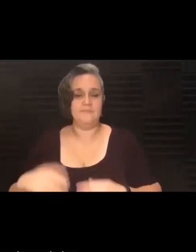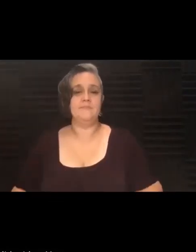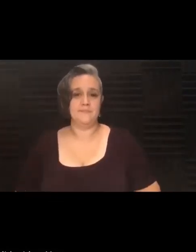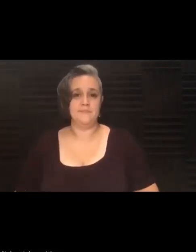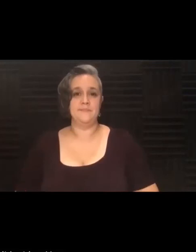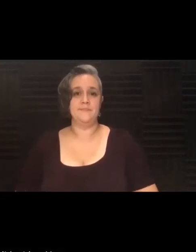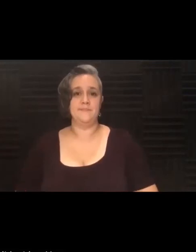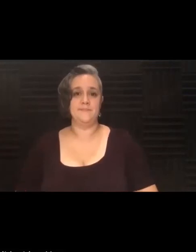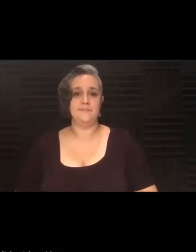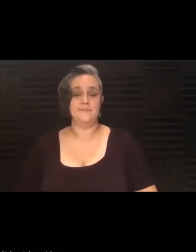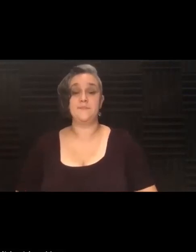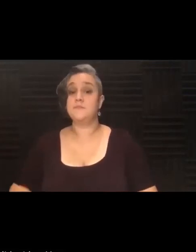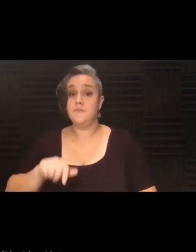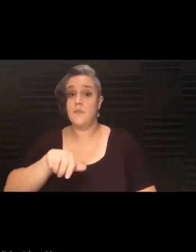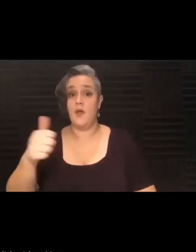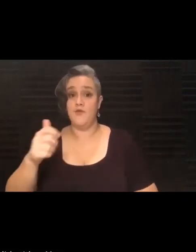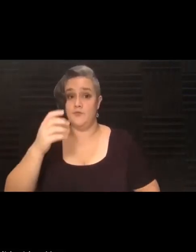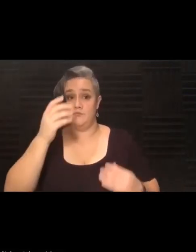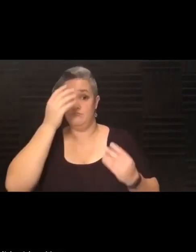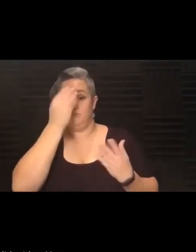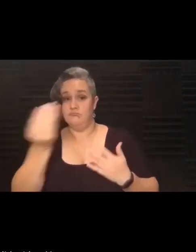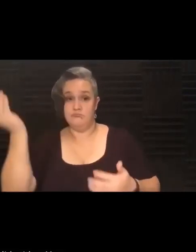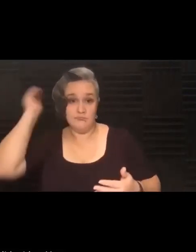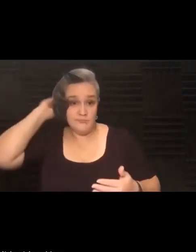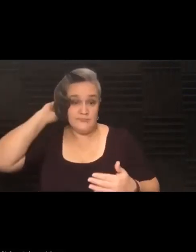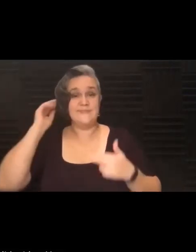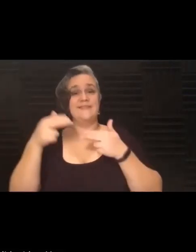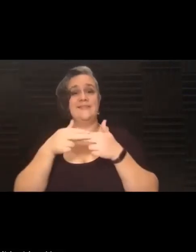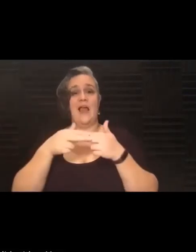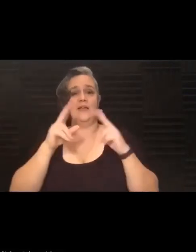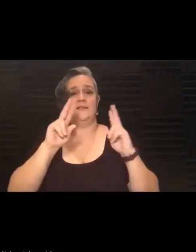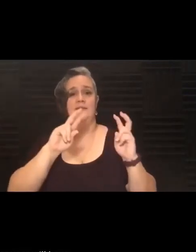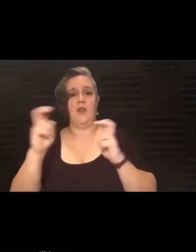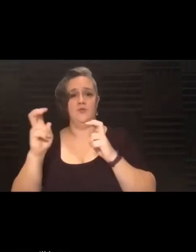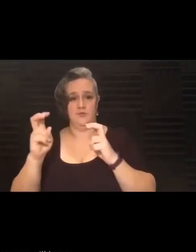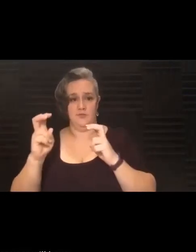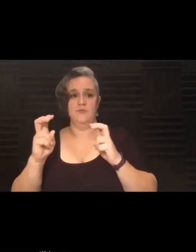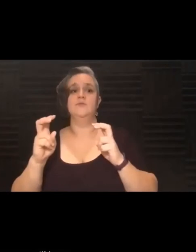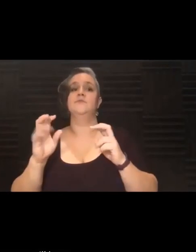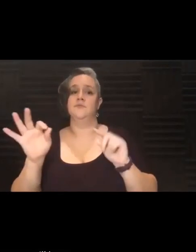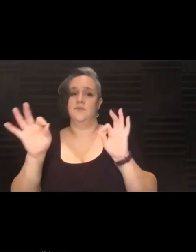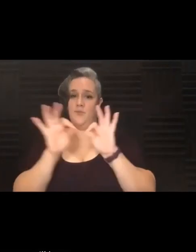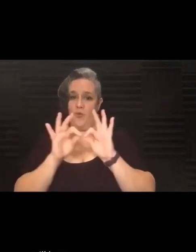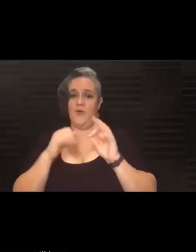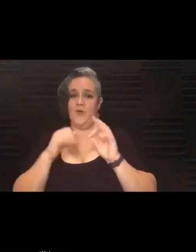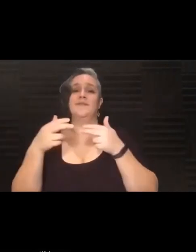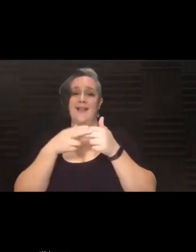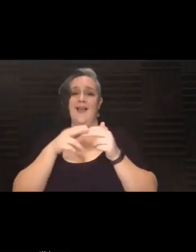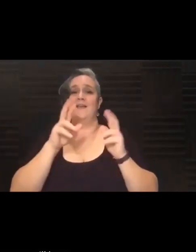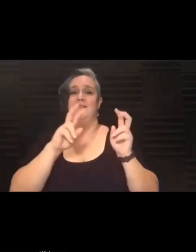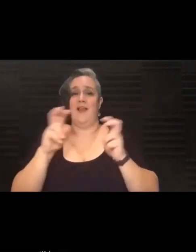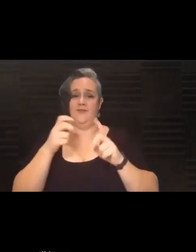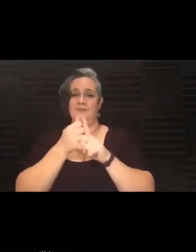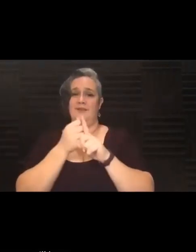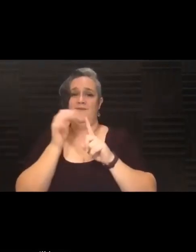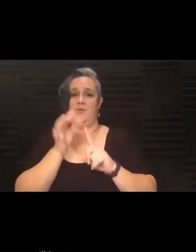The other thing you should be aware of is slide titles. You want to make sure that your slide titles are unique. Again, a screen reader user will